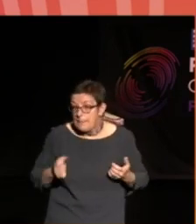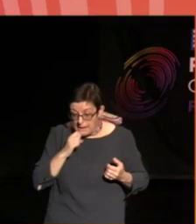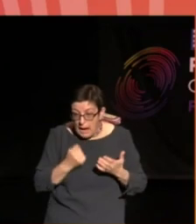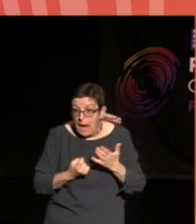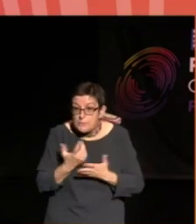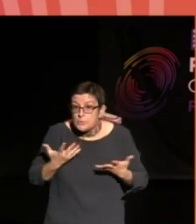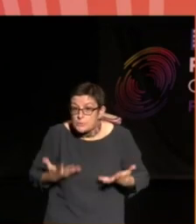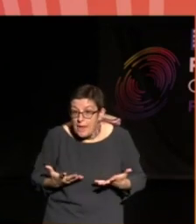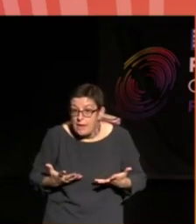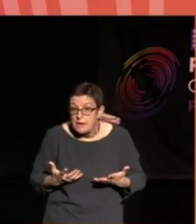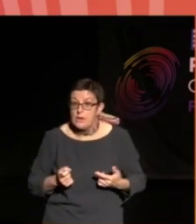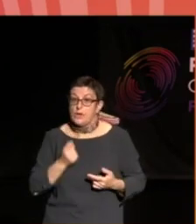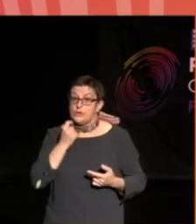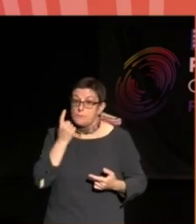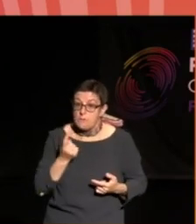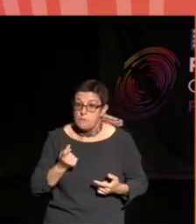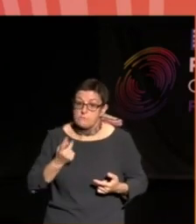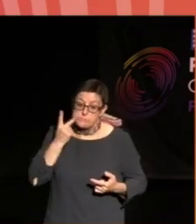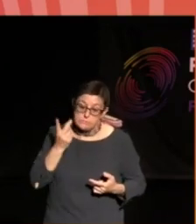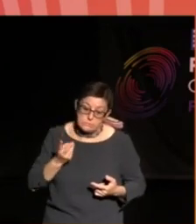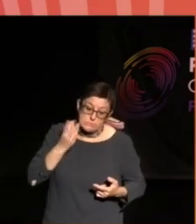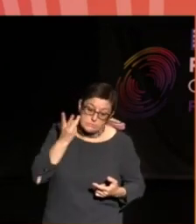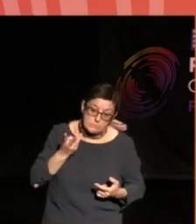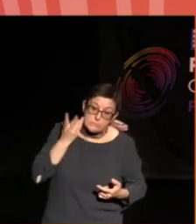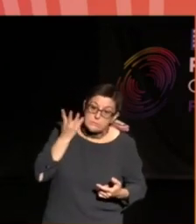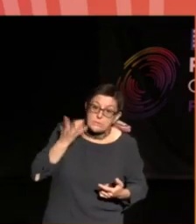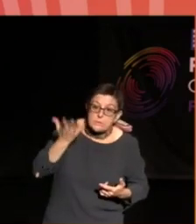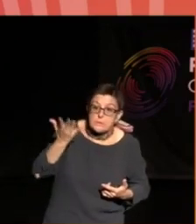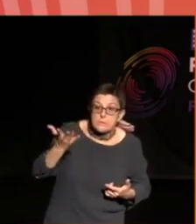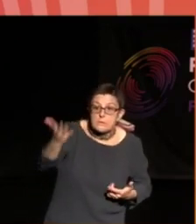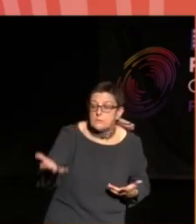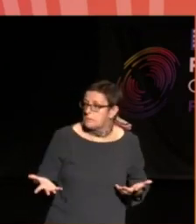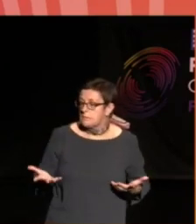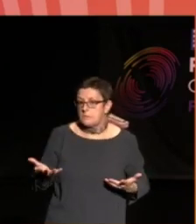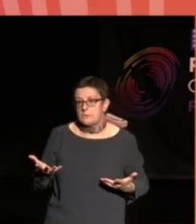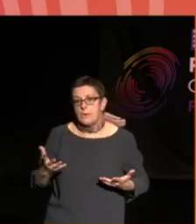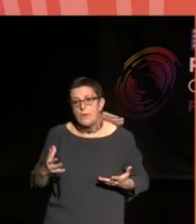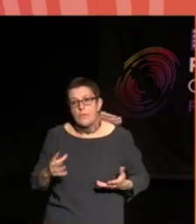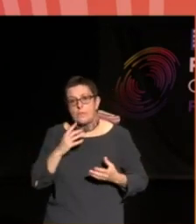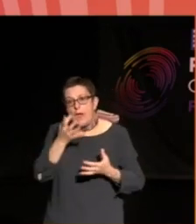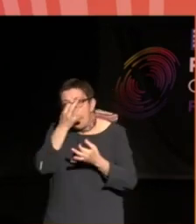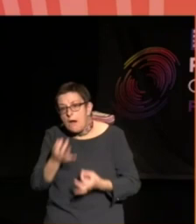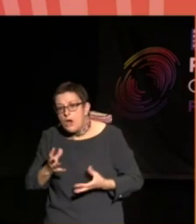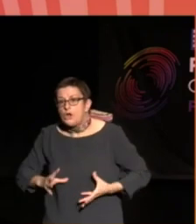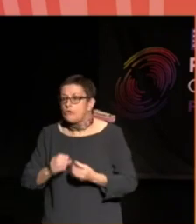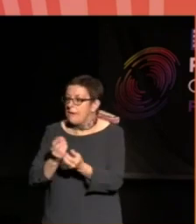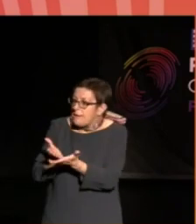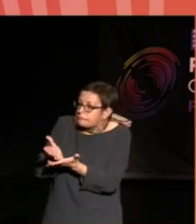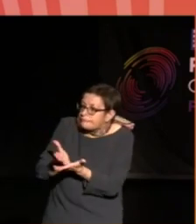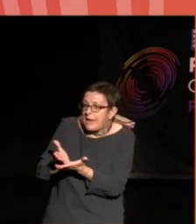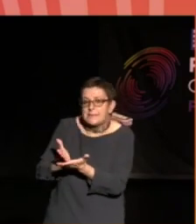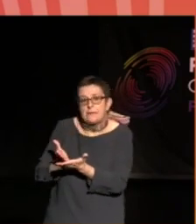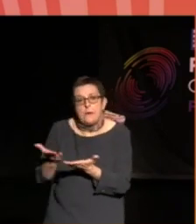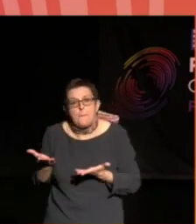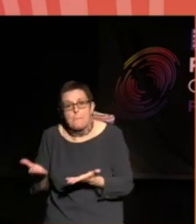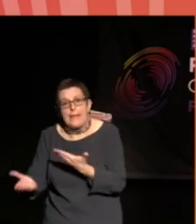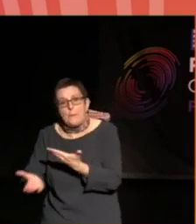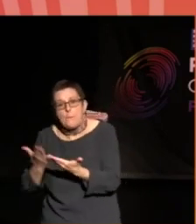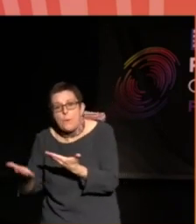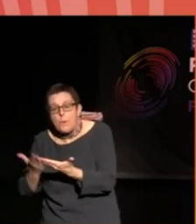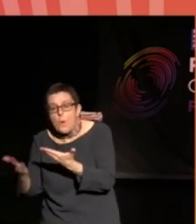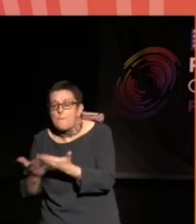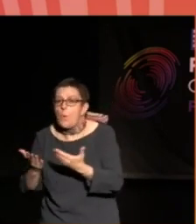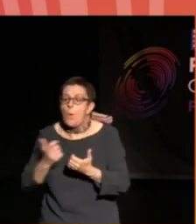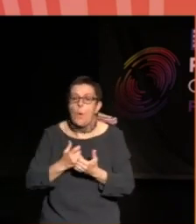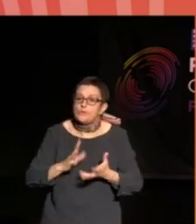is incentivized to produce more bread than we need, to create more farmland than we need, to help us spend more money